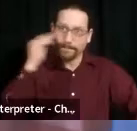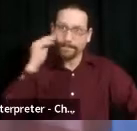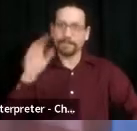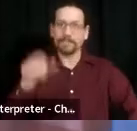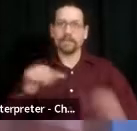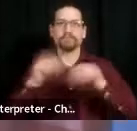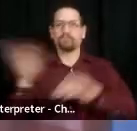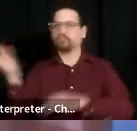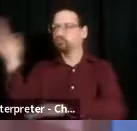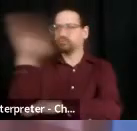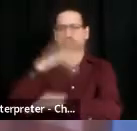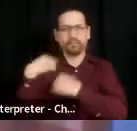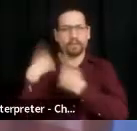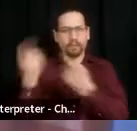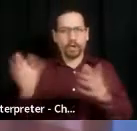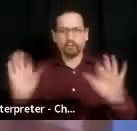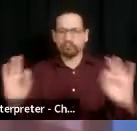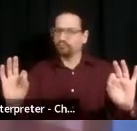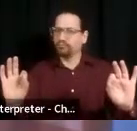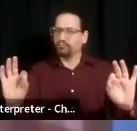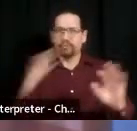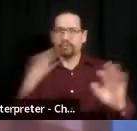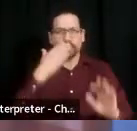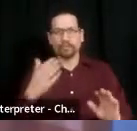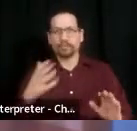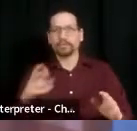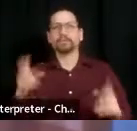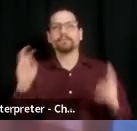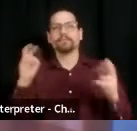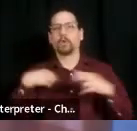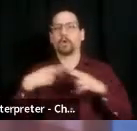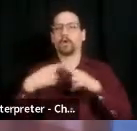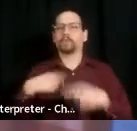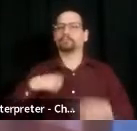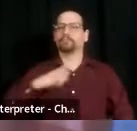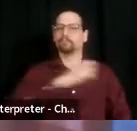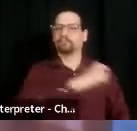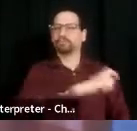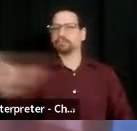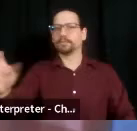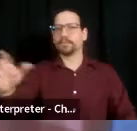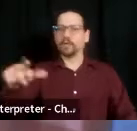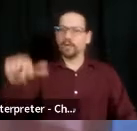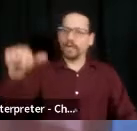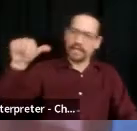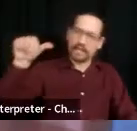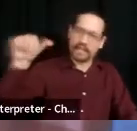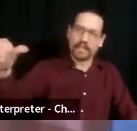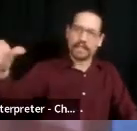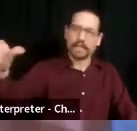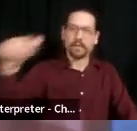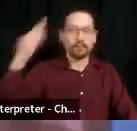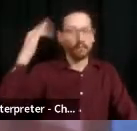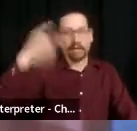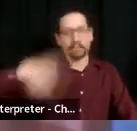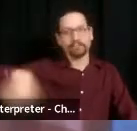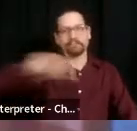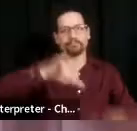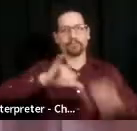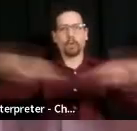is an A. And I think we got the ability to get that into that A territory. So thank you, everybody out there, for your cooperation.